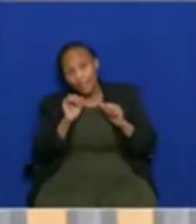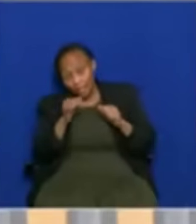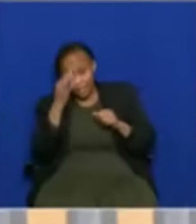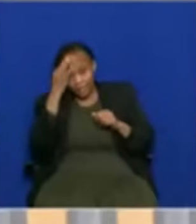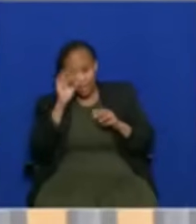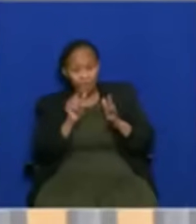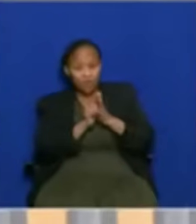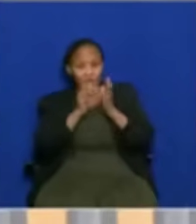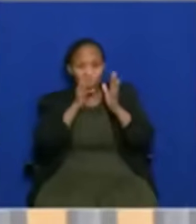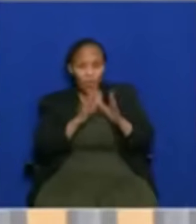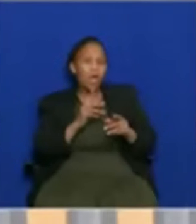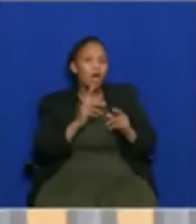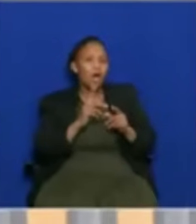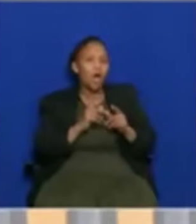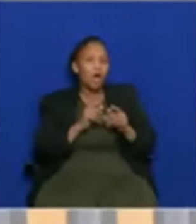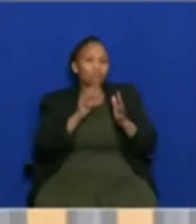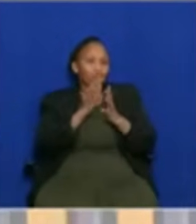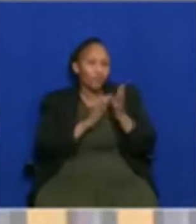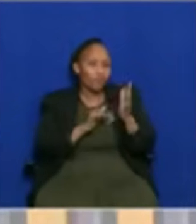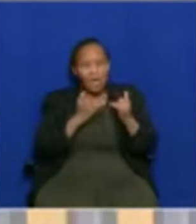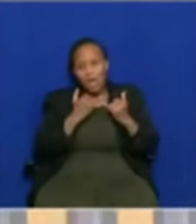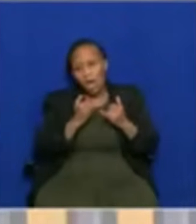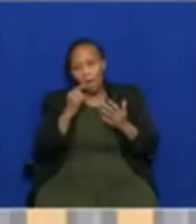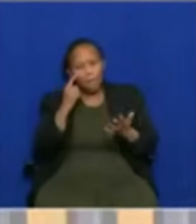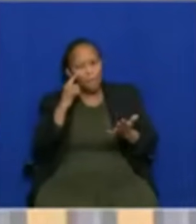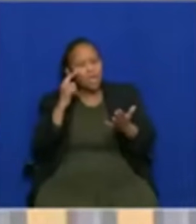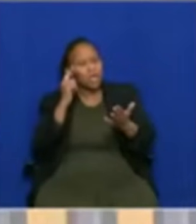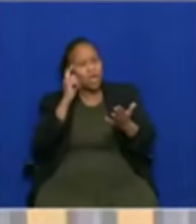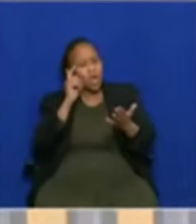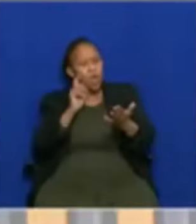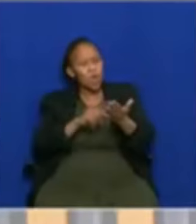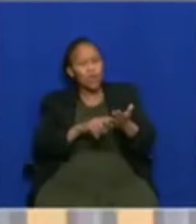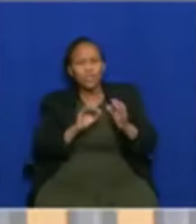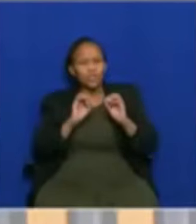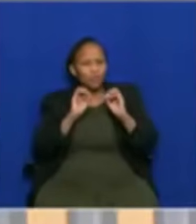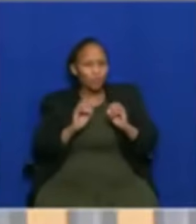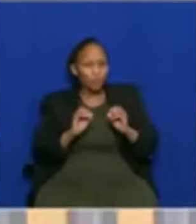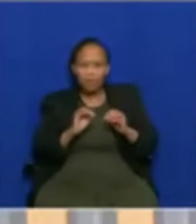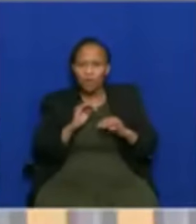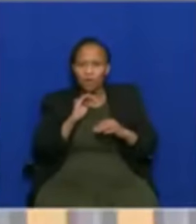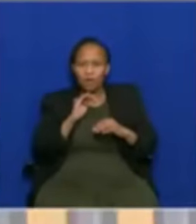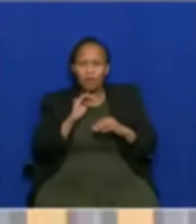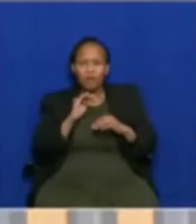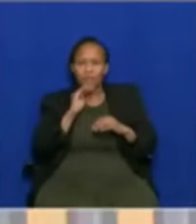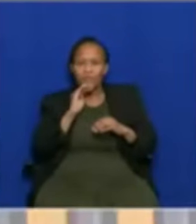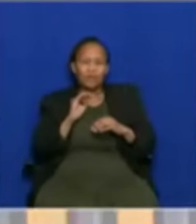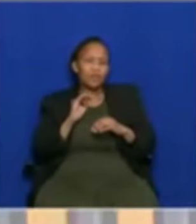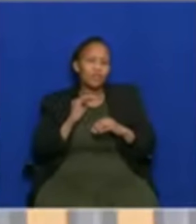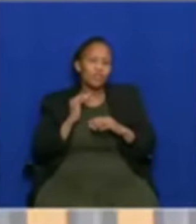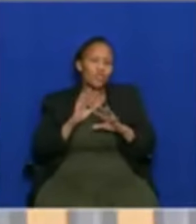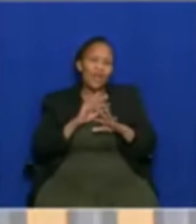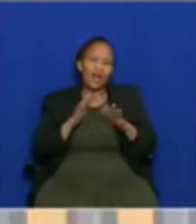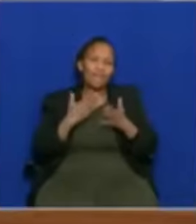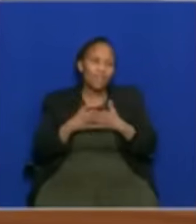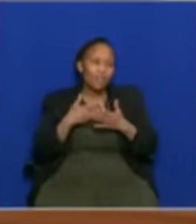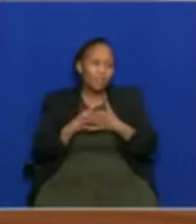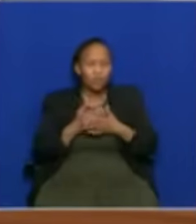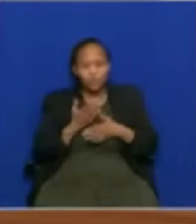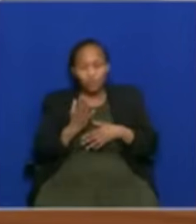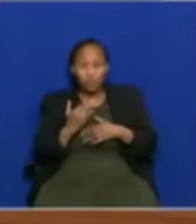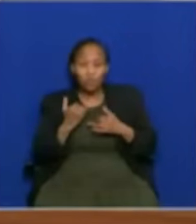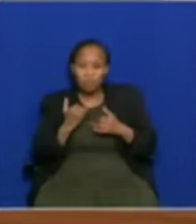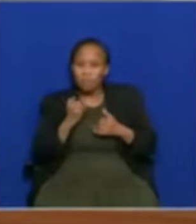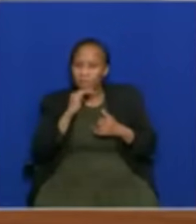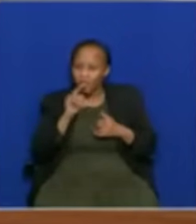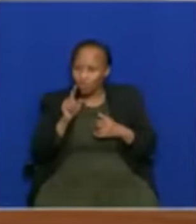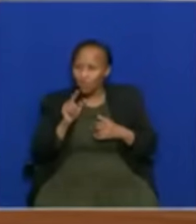It simply doesn't. It's an excuse that is not available to you. You are responsible for this affidavit. You